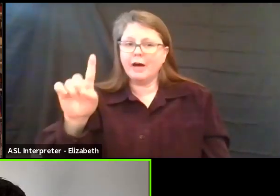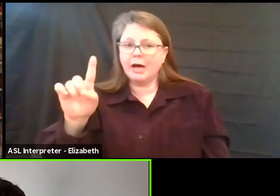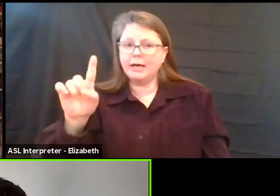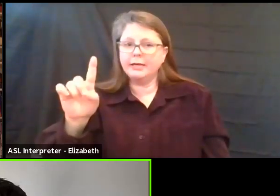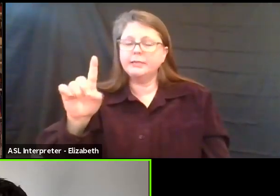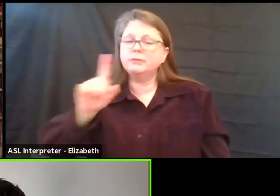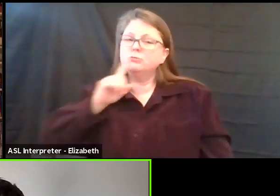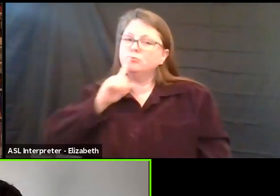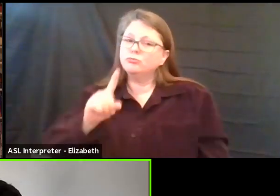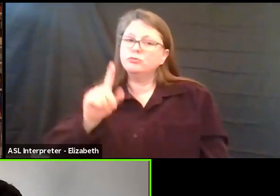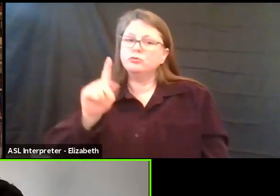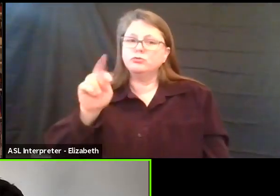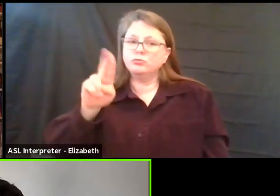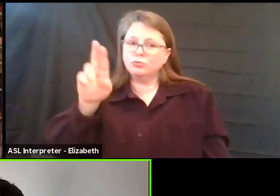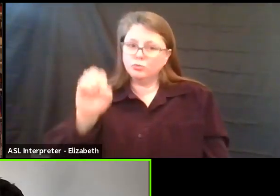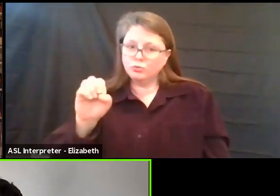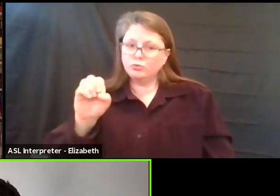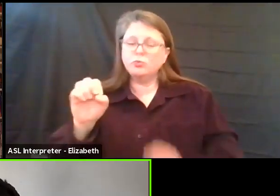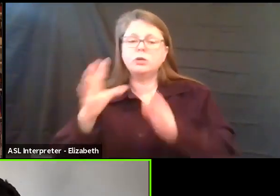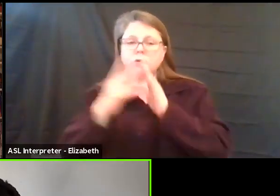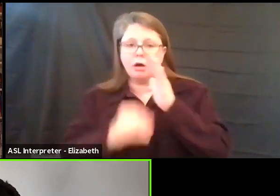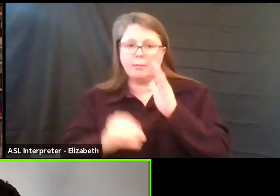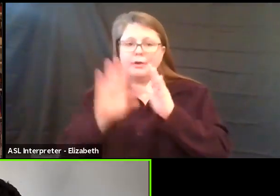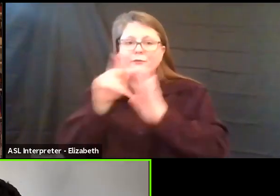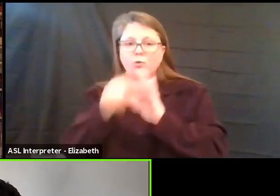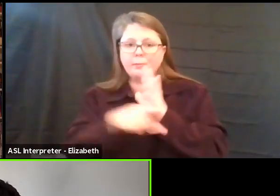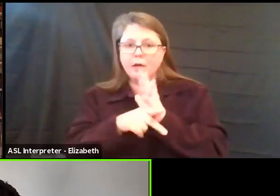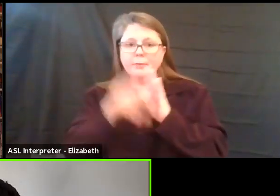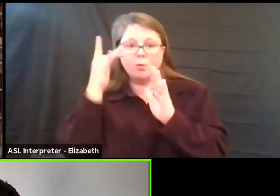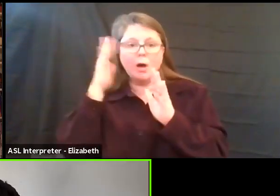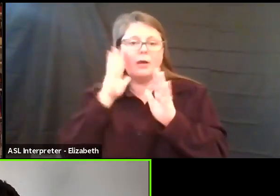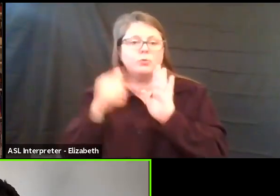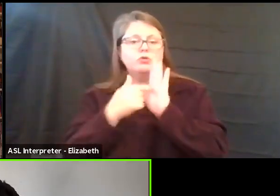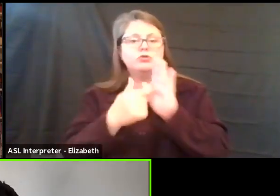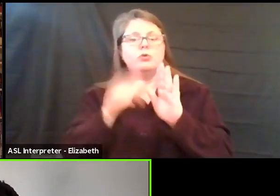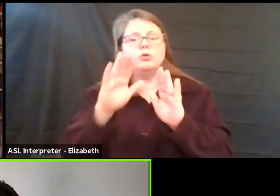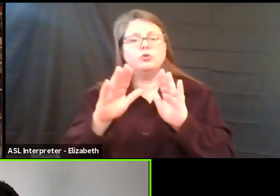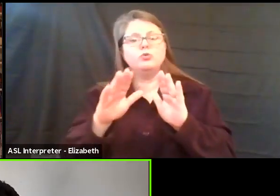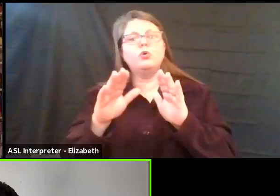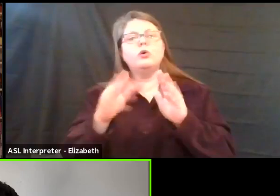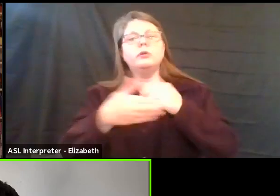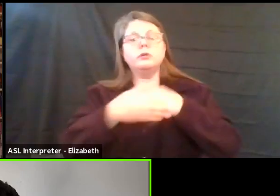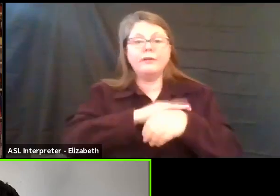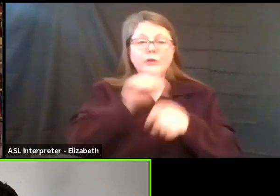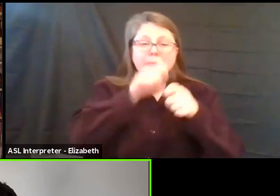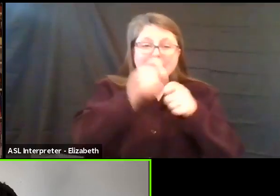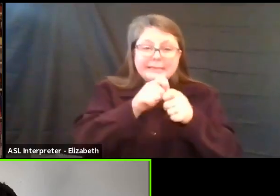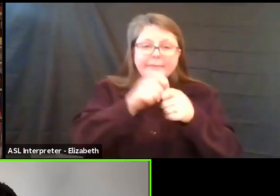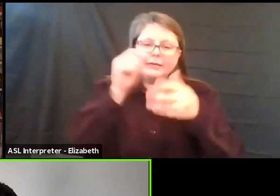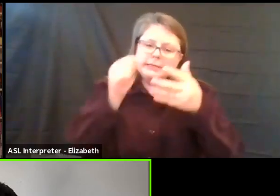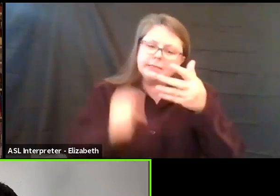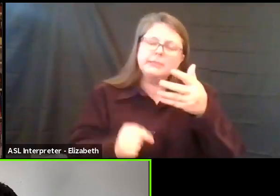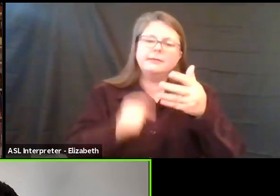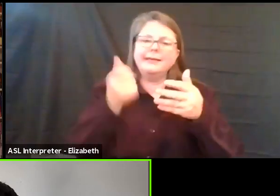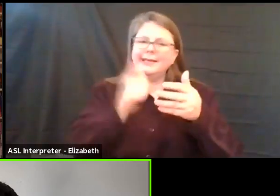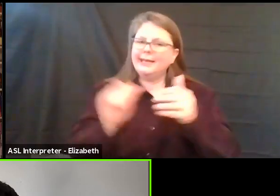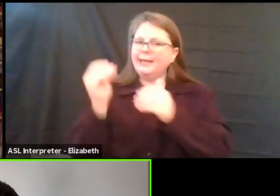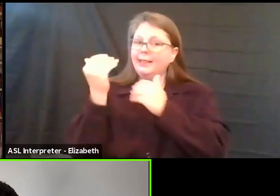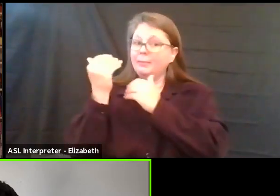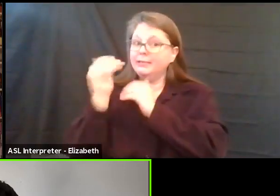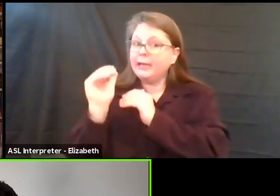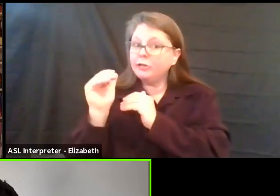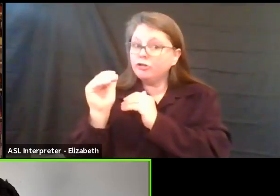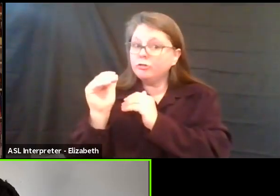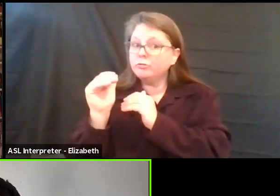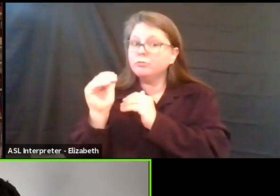your limits and your coverages and your exclusions that are uniquely yours. And so if you have any